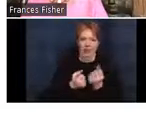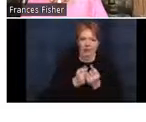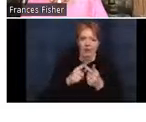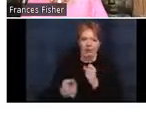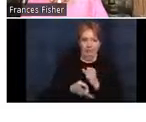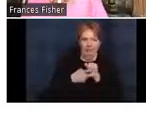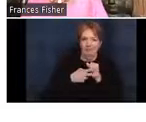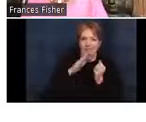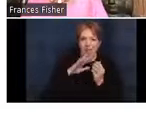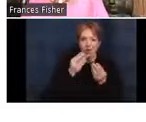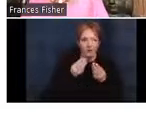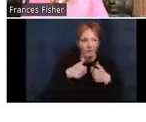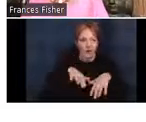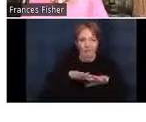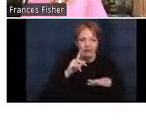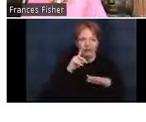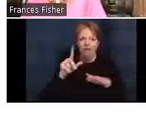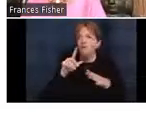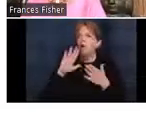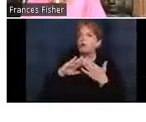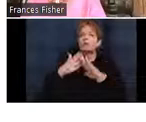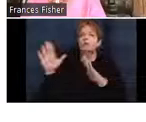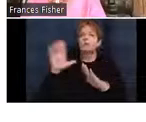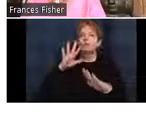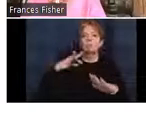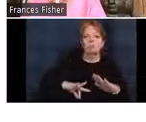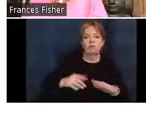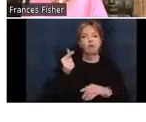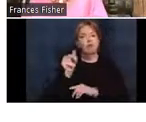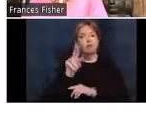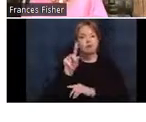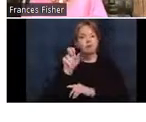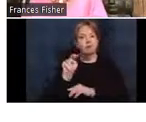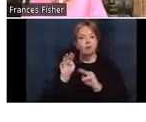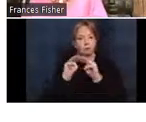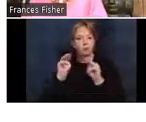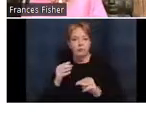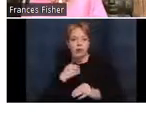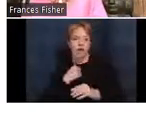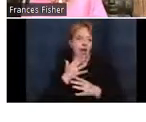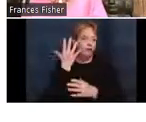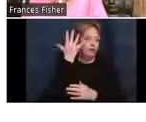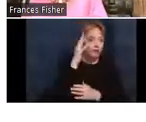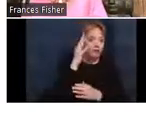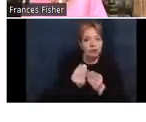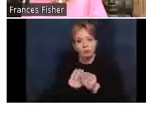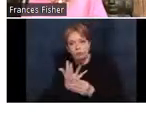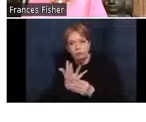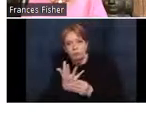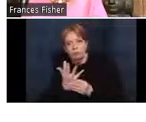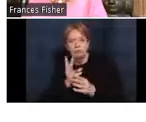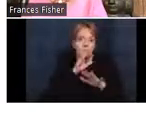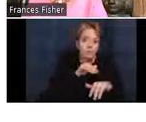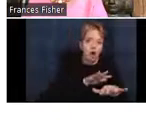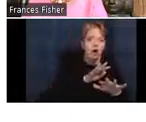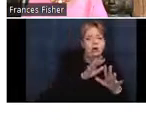property for the community's benefit. A garden museum, a mix of sculpture with trees, bushes, water, and wildflowers, as well as space for